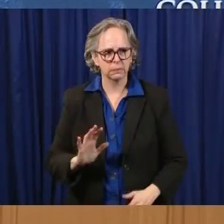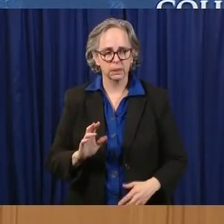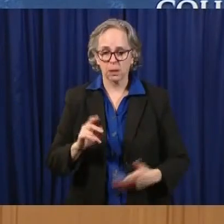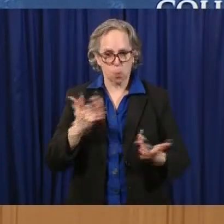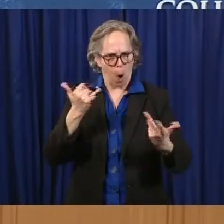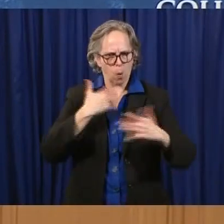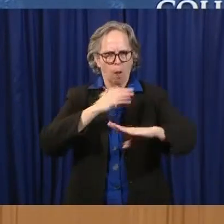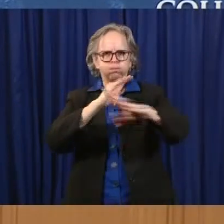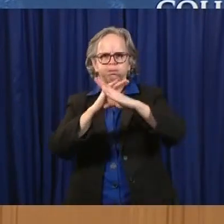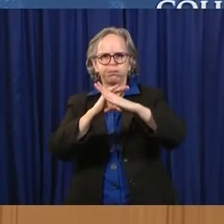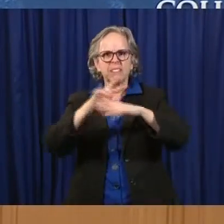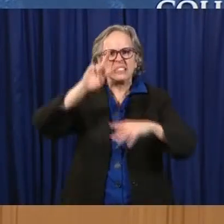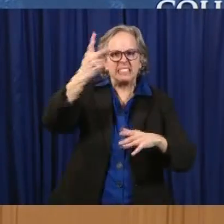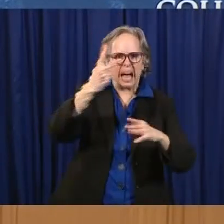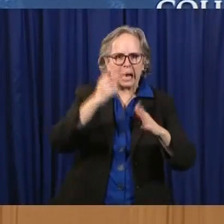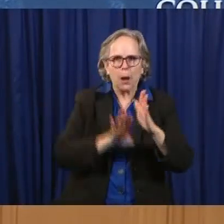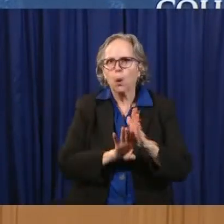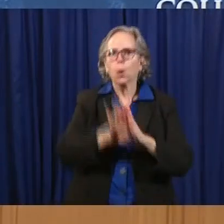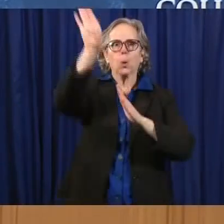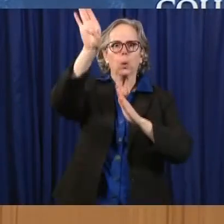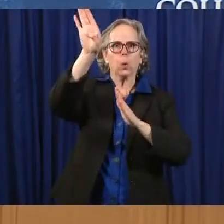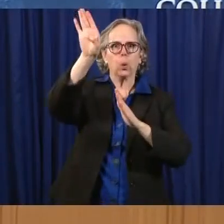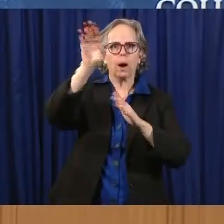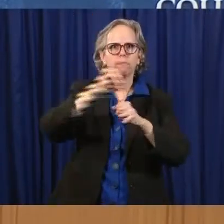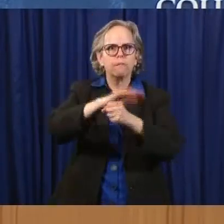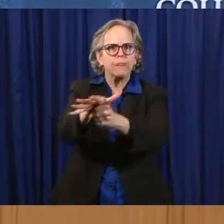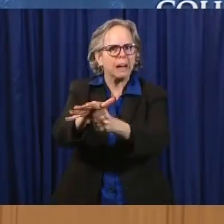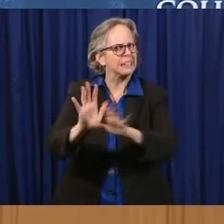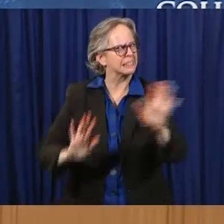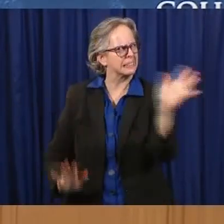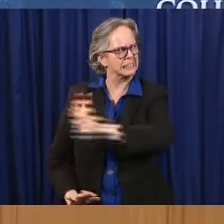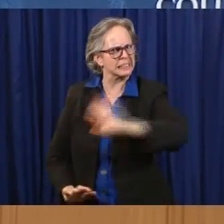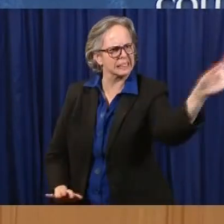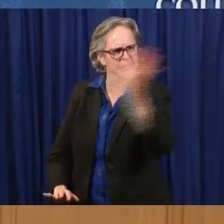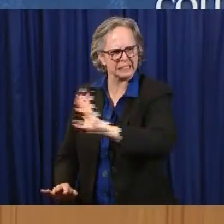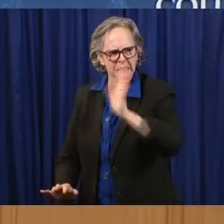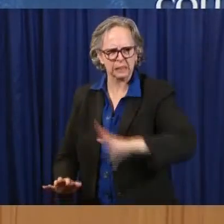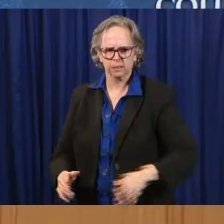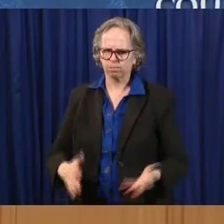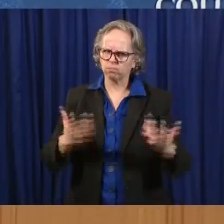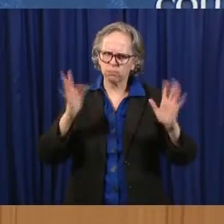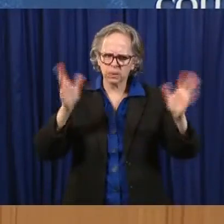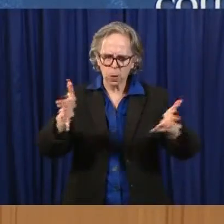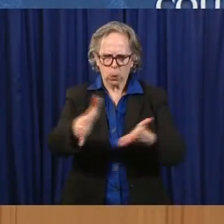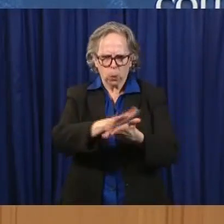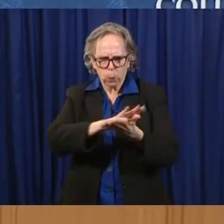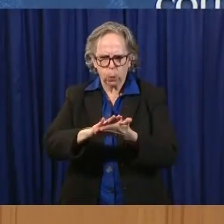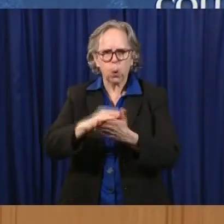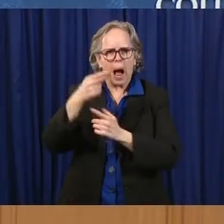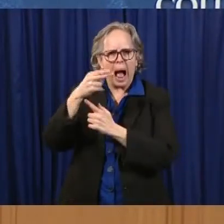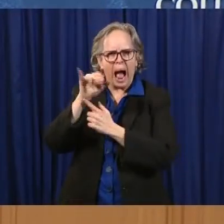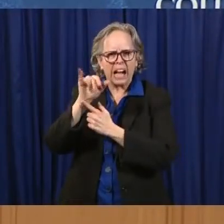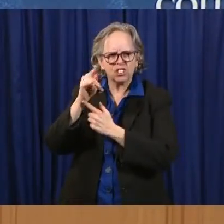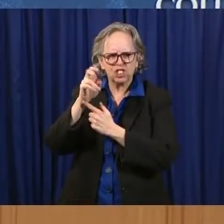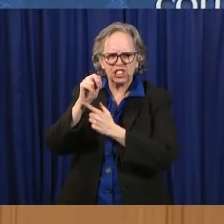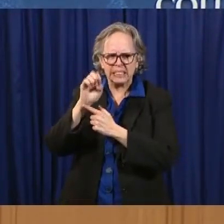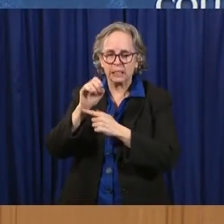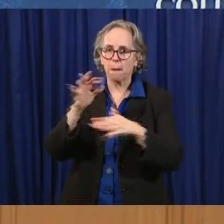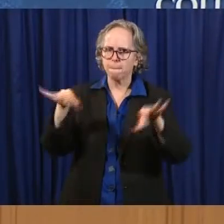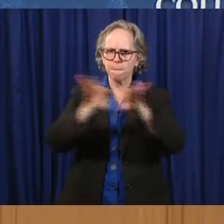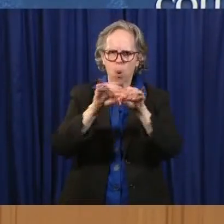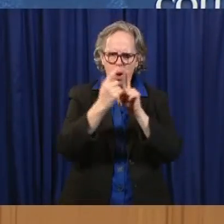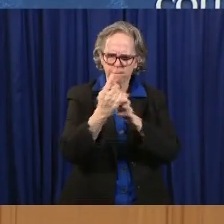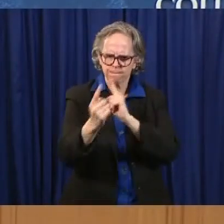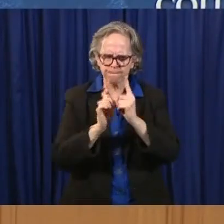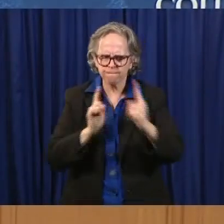know, we've got to maintain our good hygiene practices and social distancing that is shown to be so effective thus